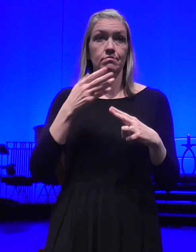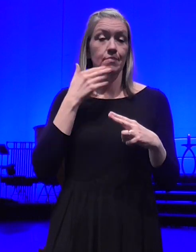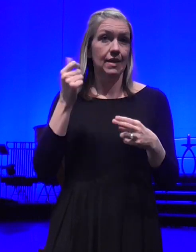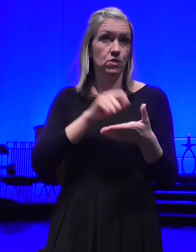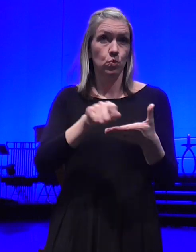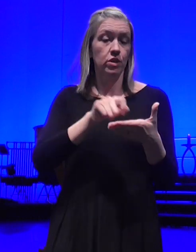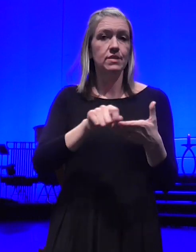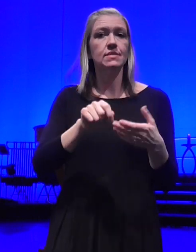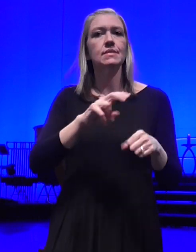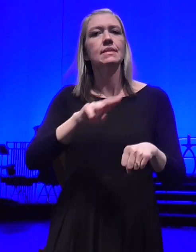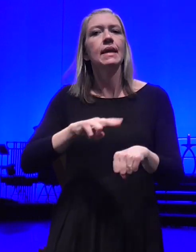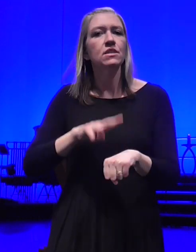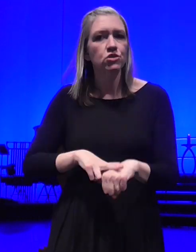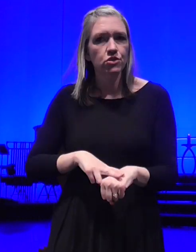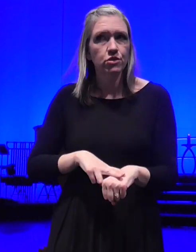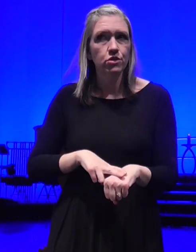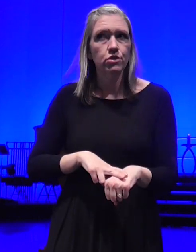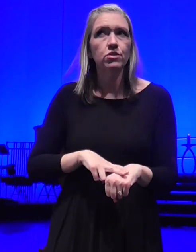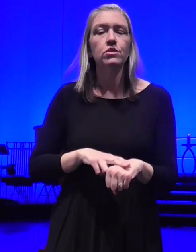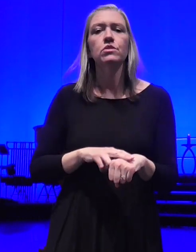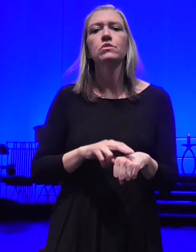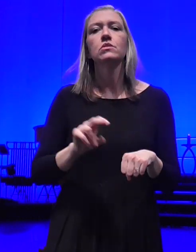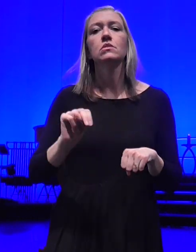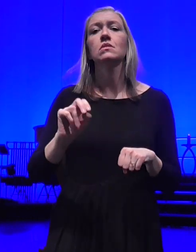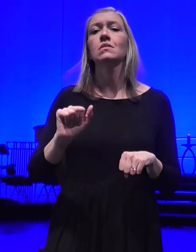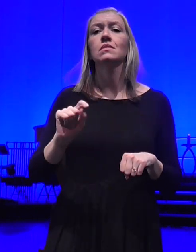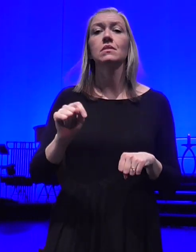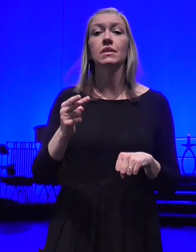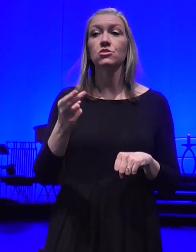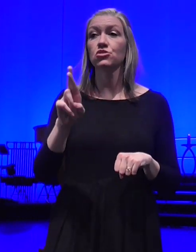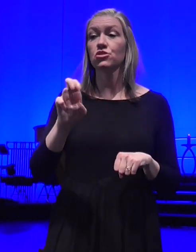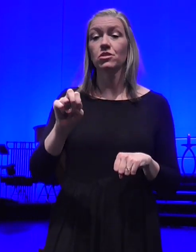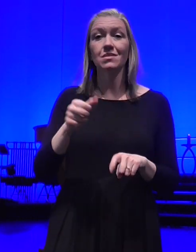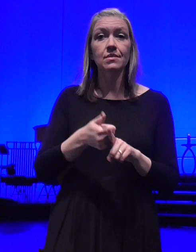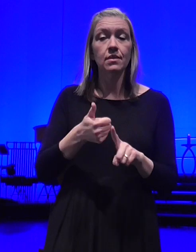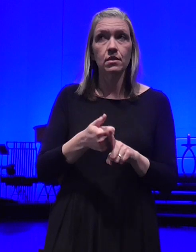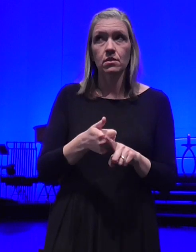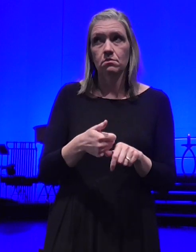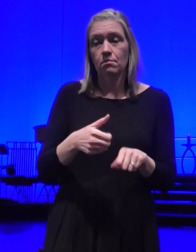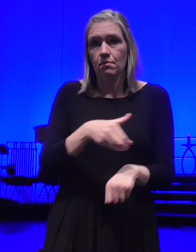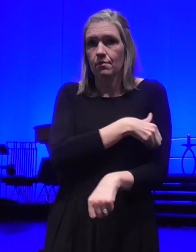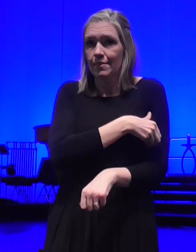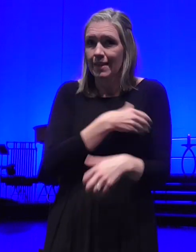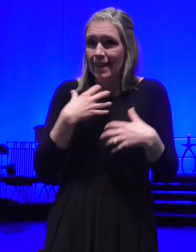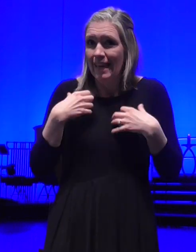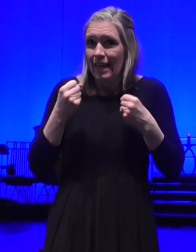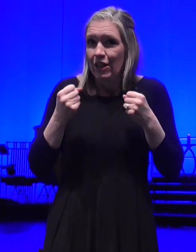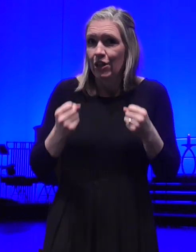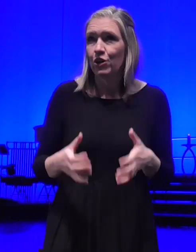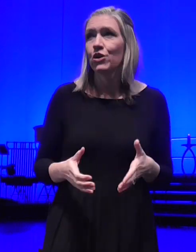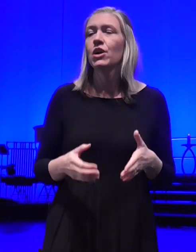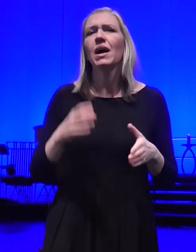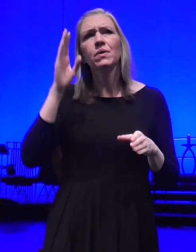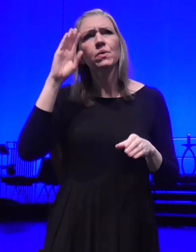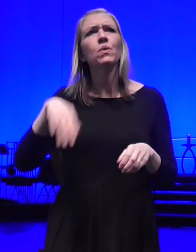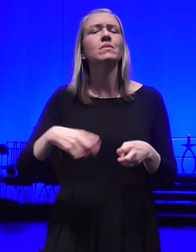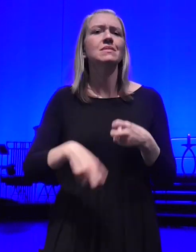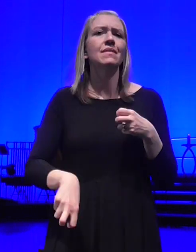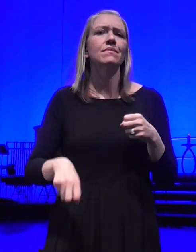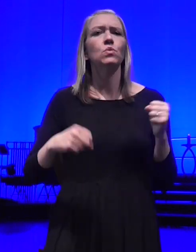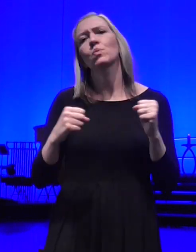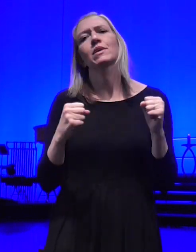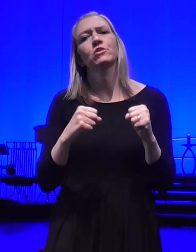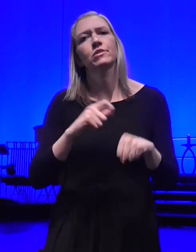nature. So nature is a great healer, and I encourage you all, I know it's a little harder in the winter to do that,